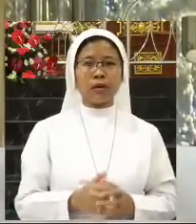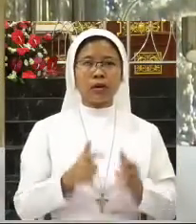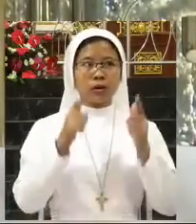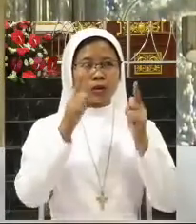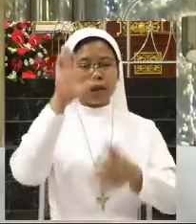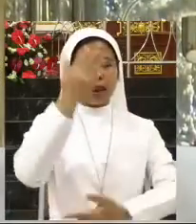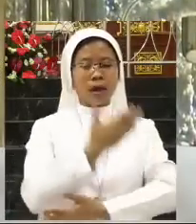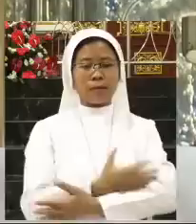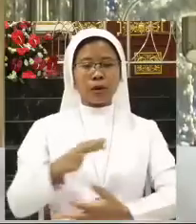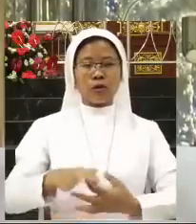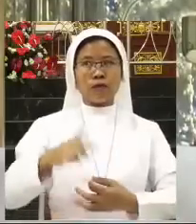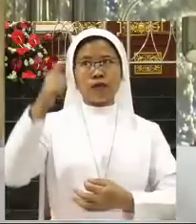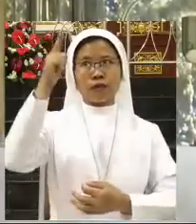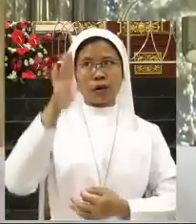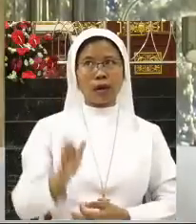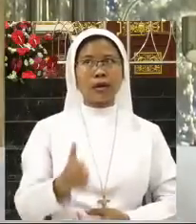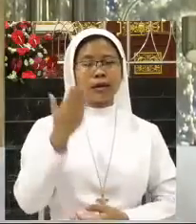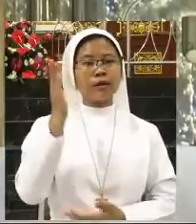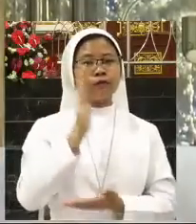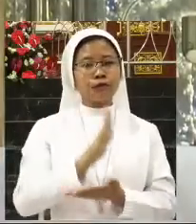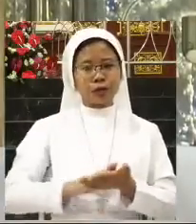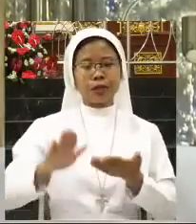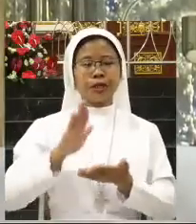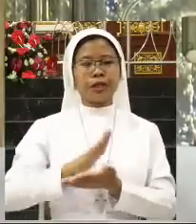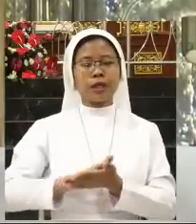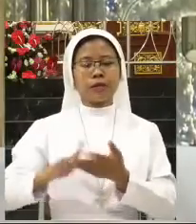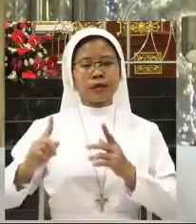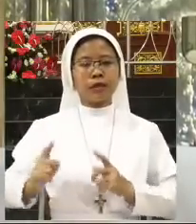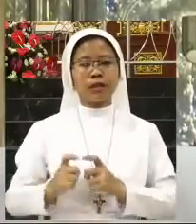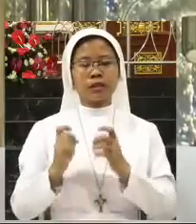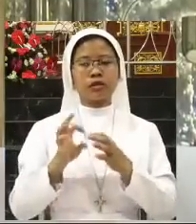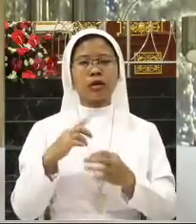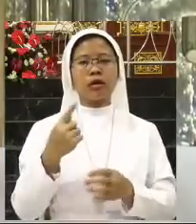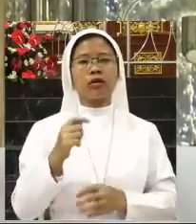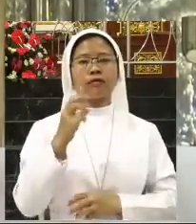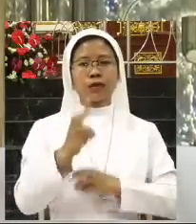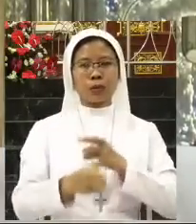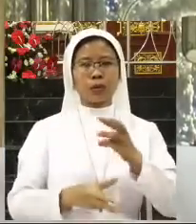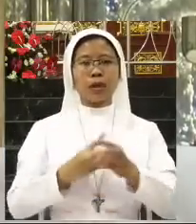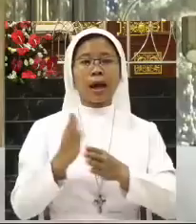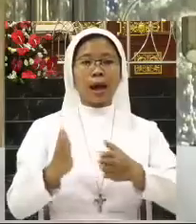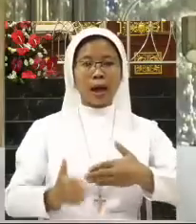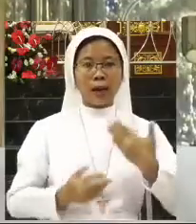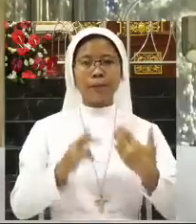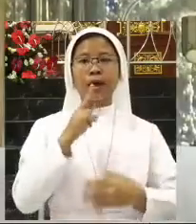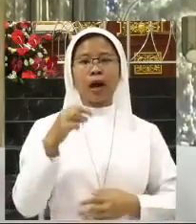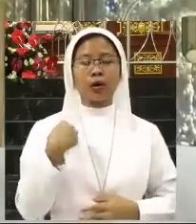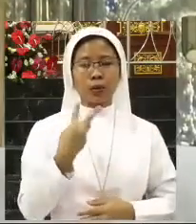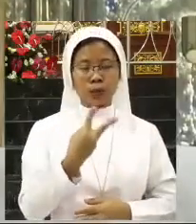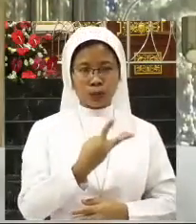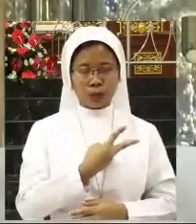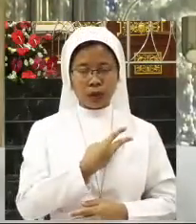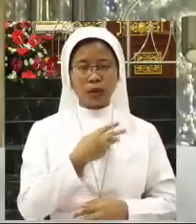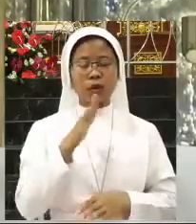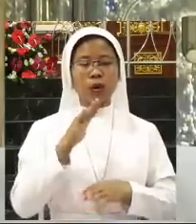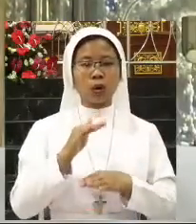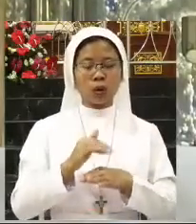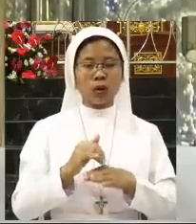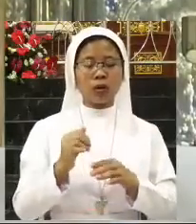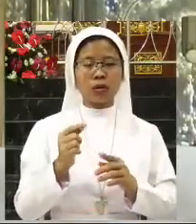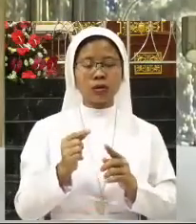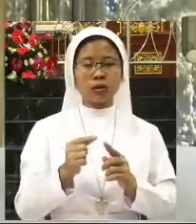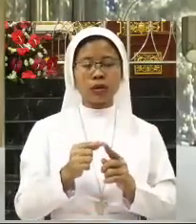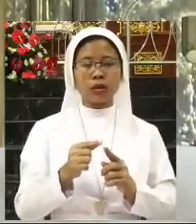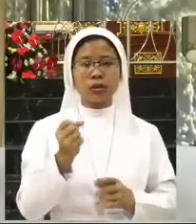Behold the Lamb of God, behold Him who takes away the sins of the world. Blessed are those called to